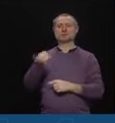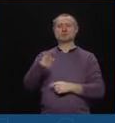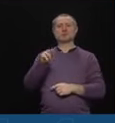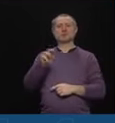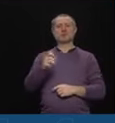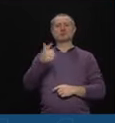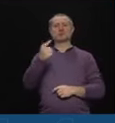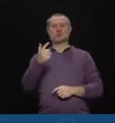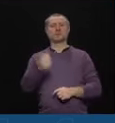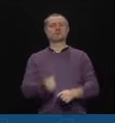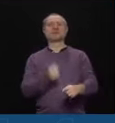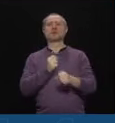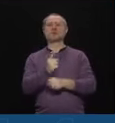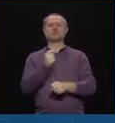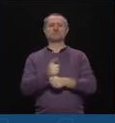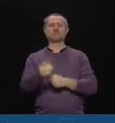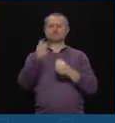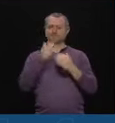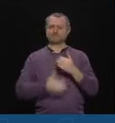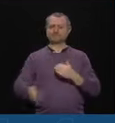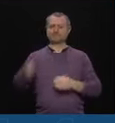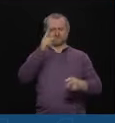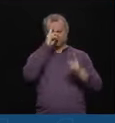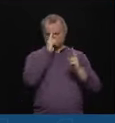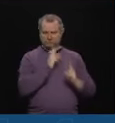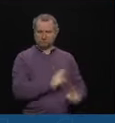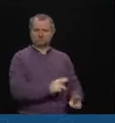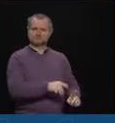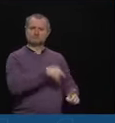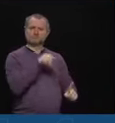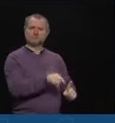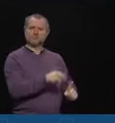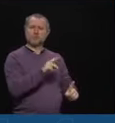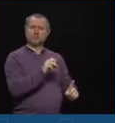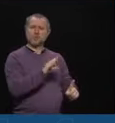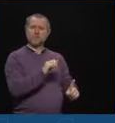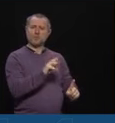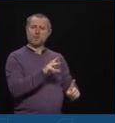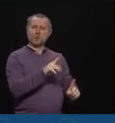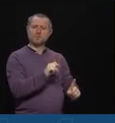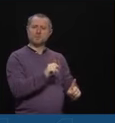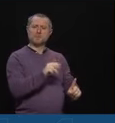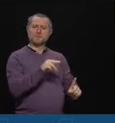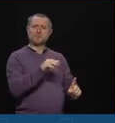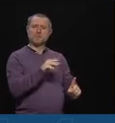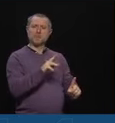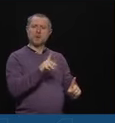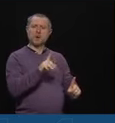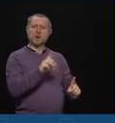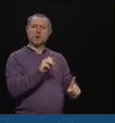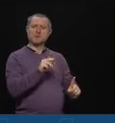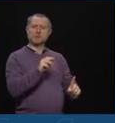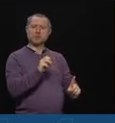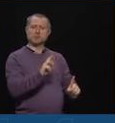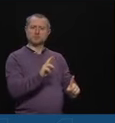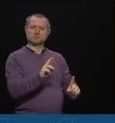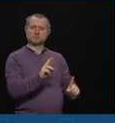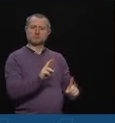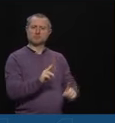young man, well, this man's honor, Robert Mulliner, creating the Robert Mulliner Day here in the city of Newburgh, New York,